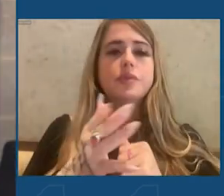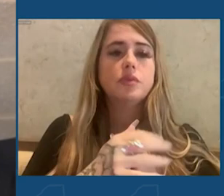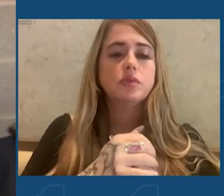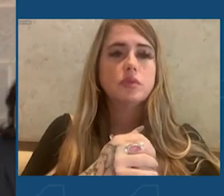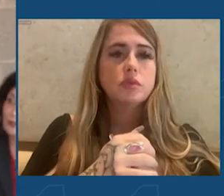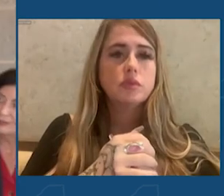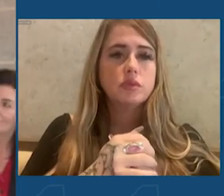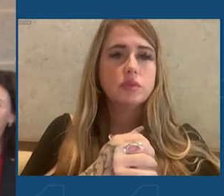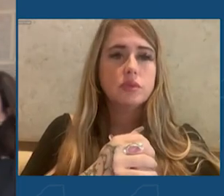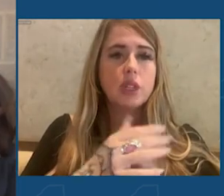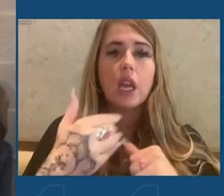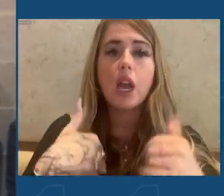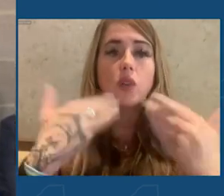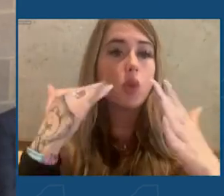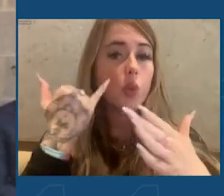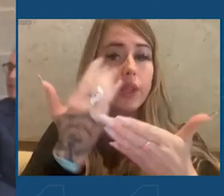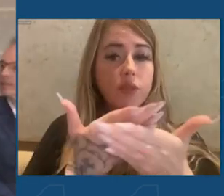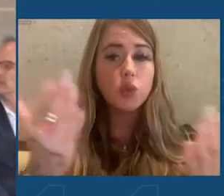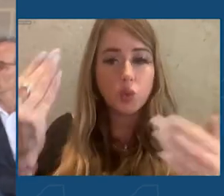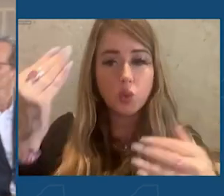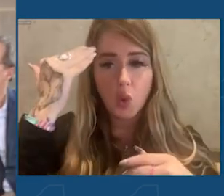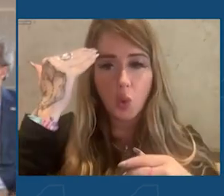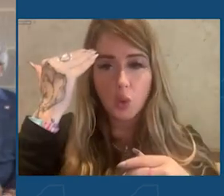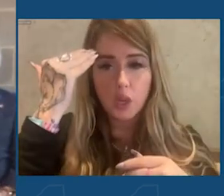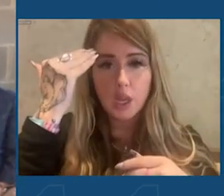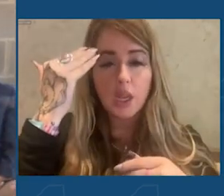I don't know if you all know the meaning behind the challenge coin.